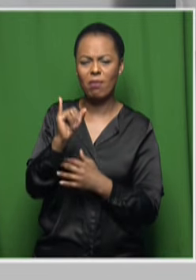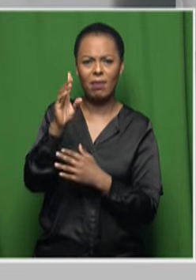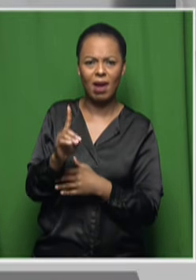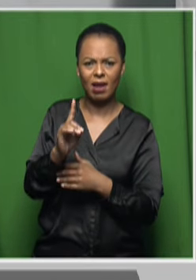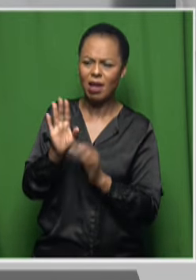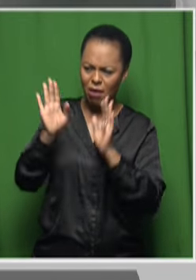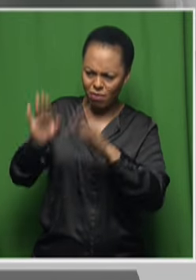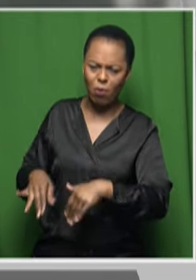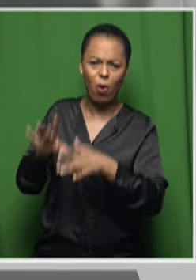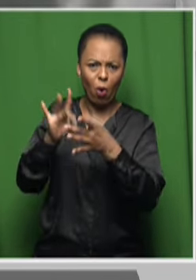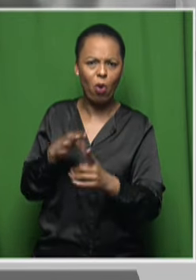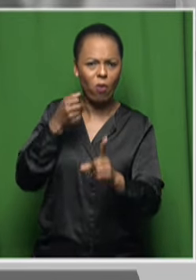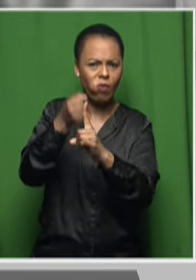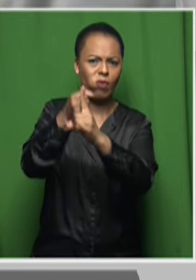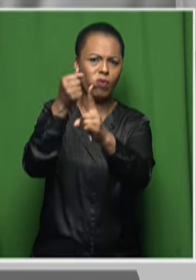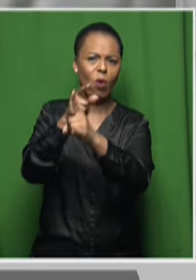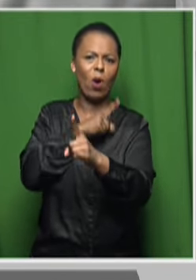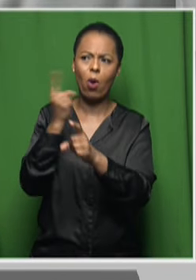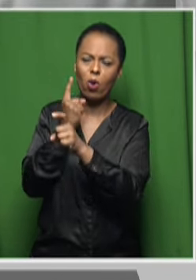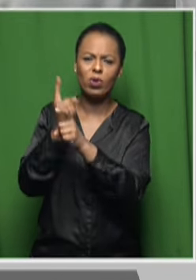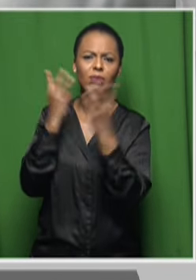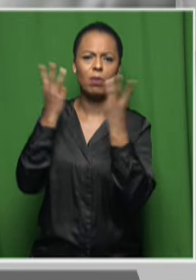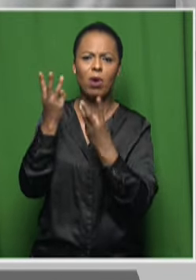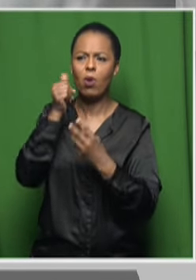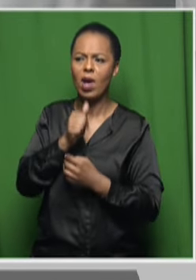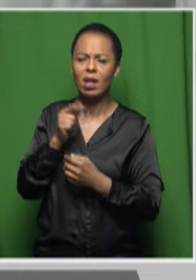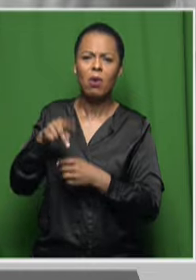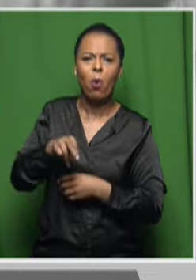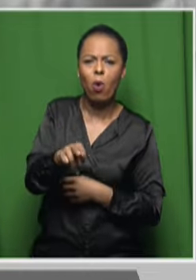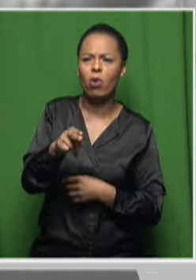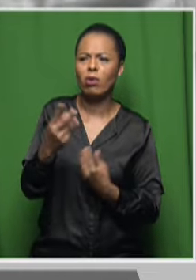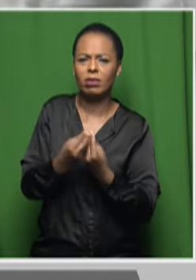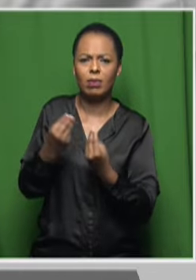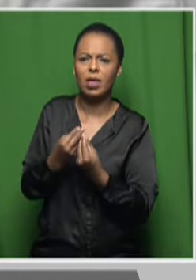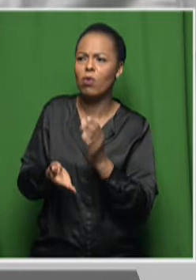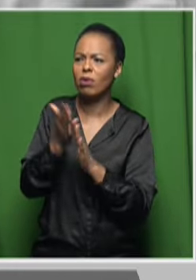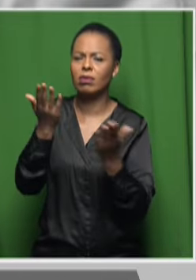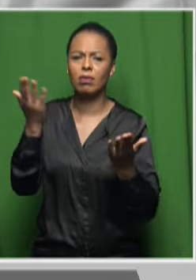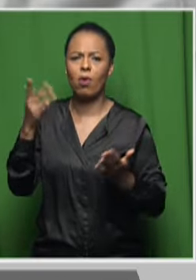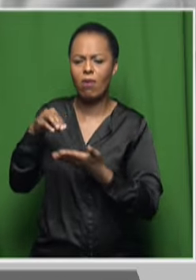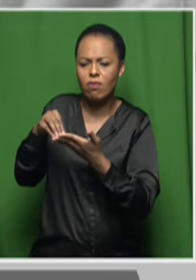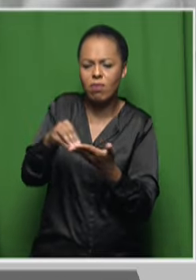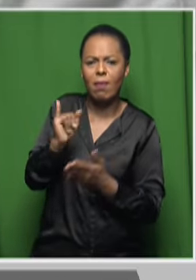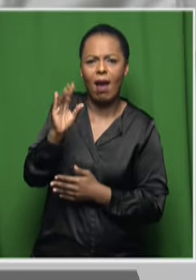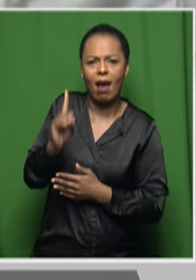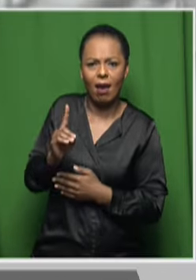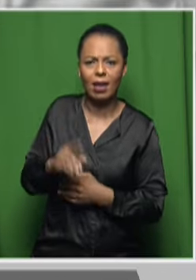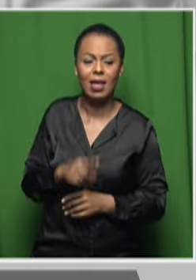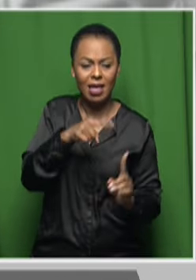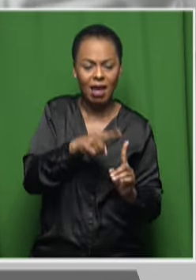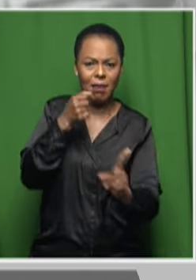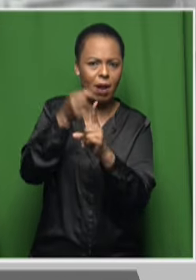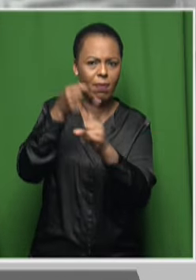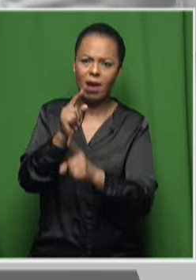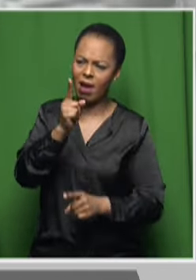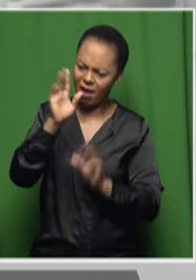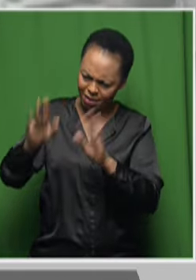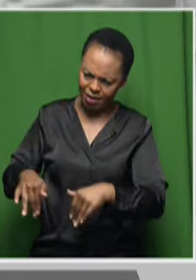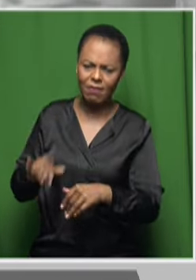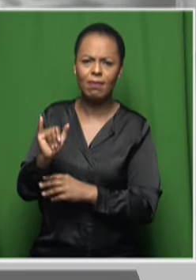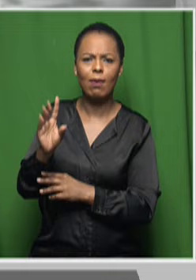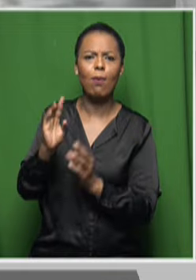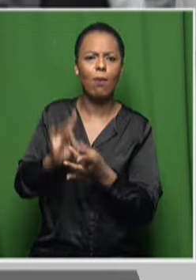did. The man, in fact, by his own mouth, Foster said he has a defined sense